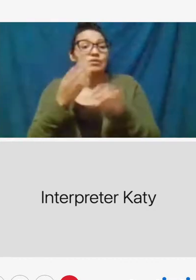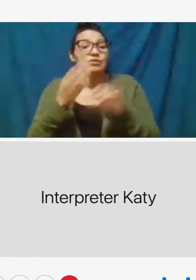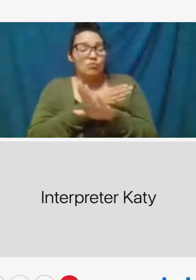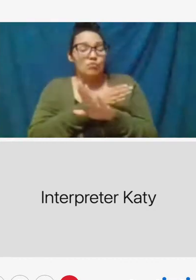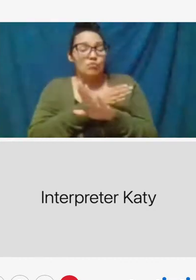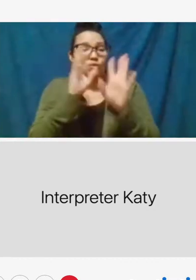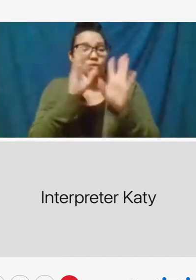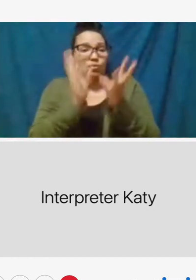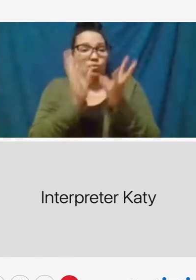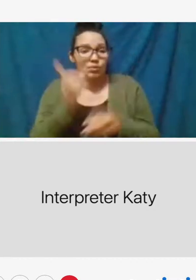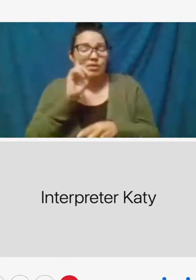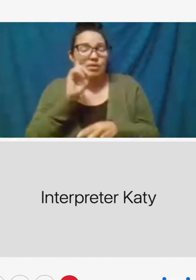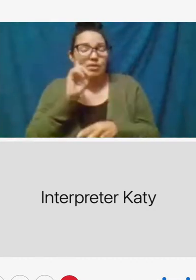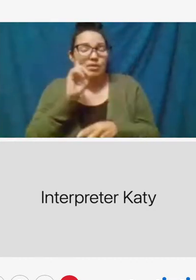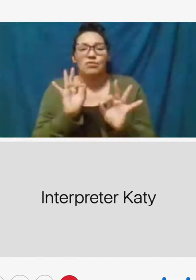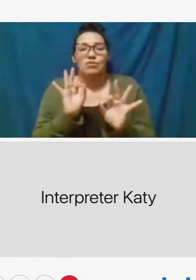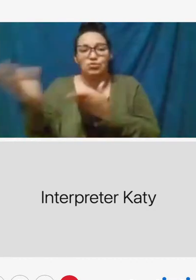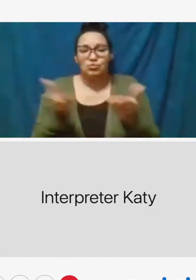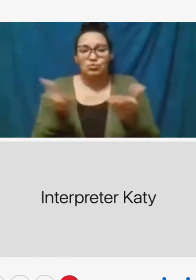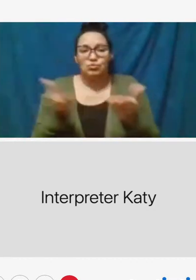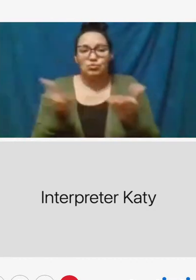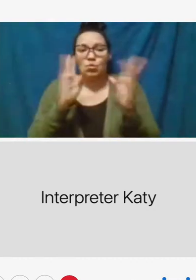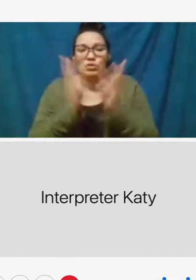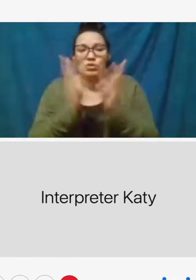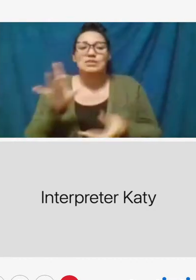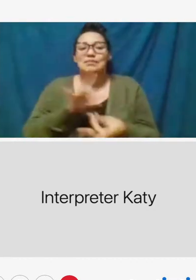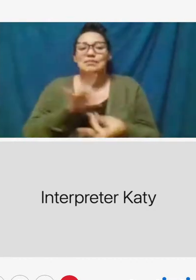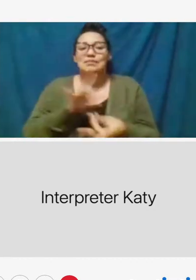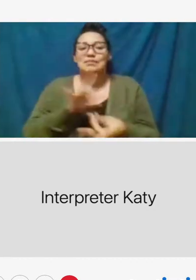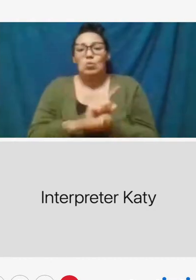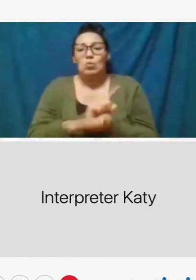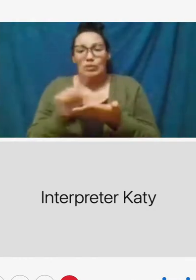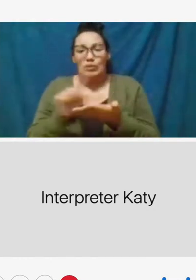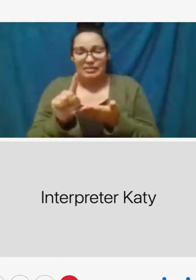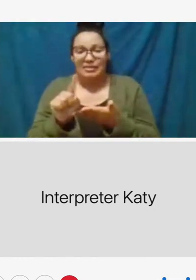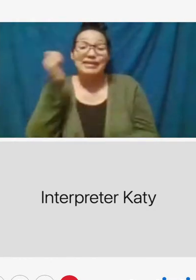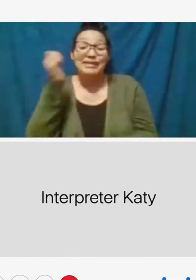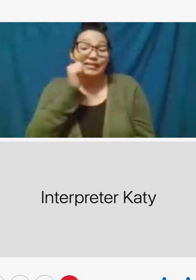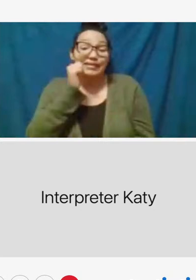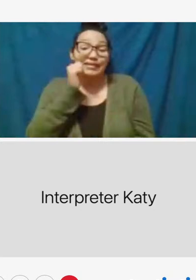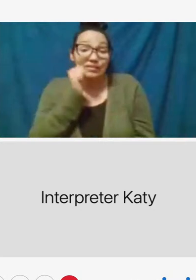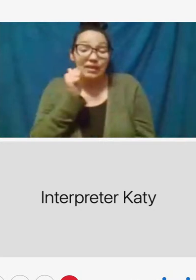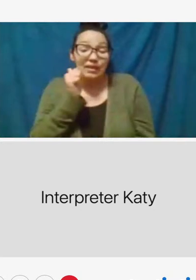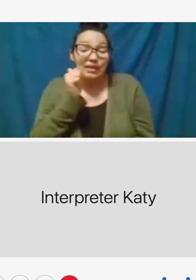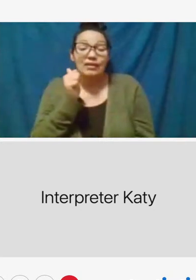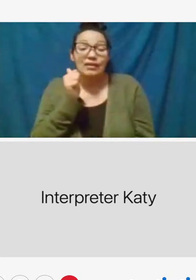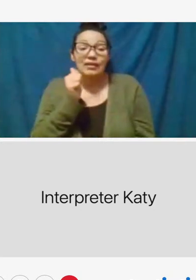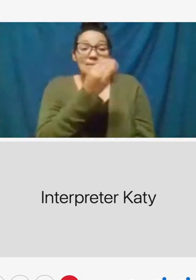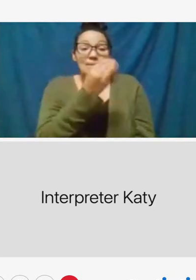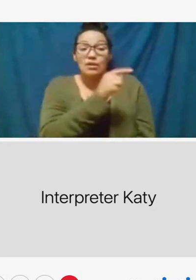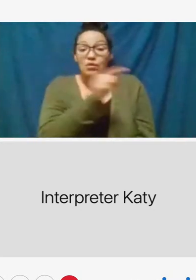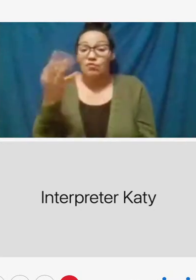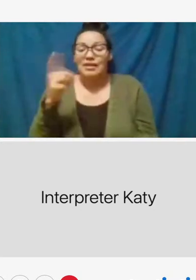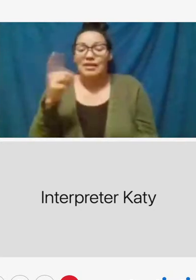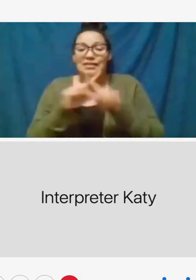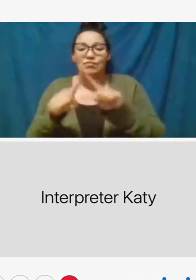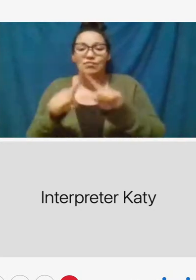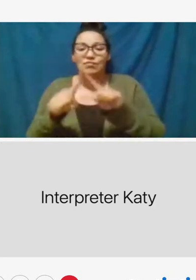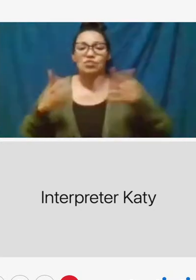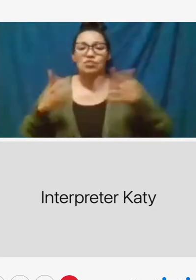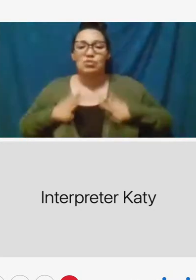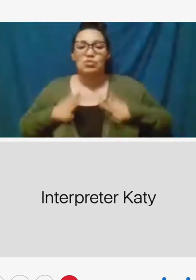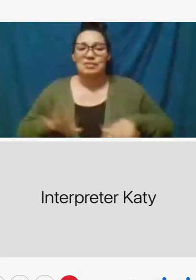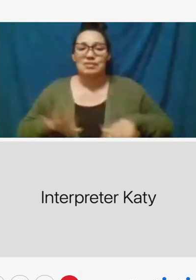in the holiday season with a winter Spirit Week each day of the week we had a different dress up theme Bruin wore their